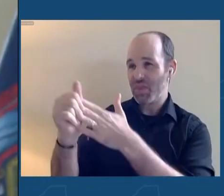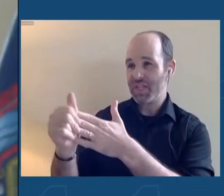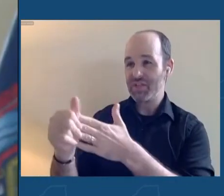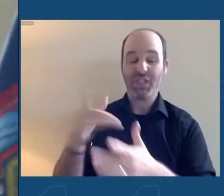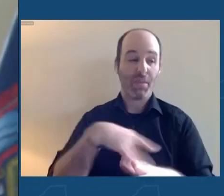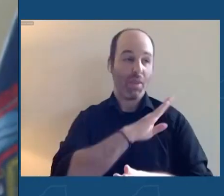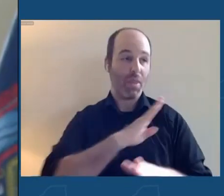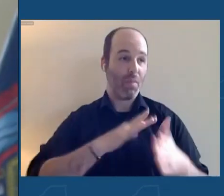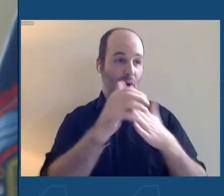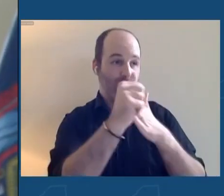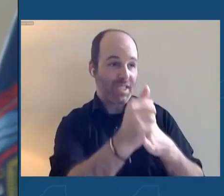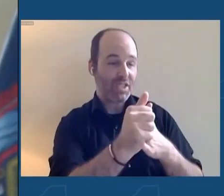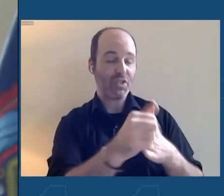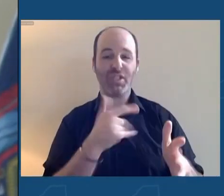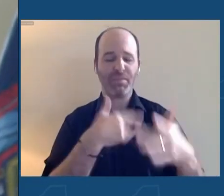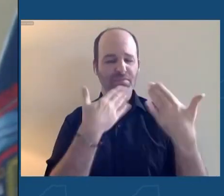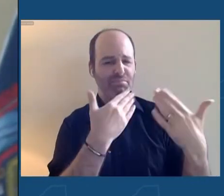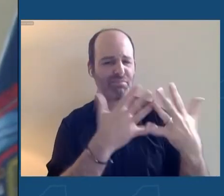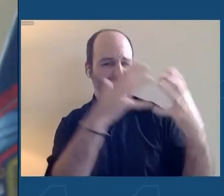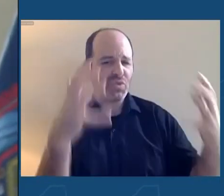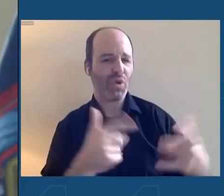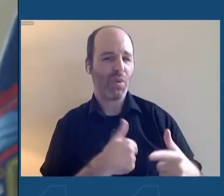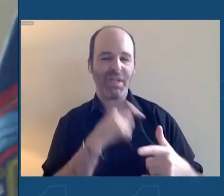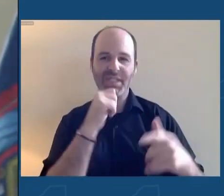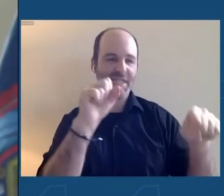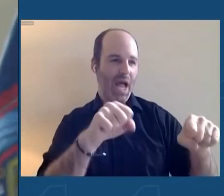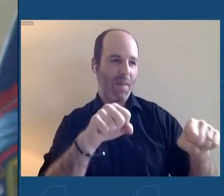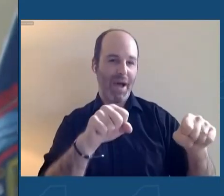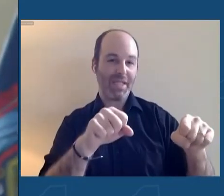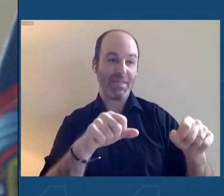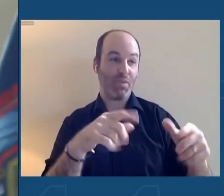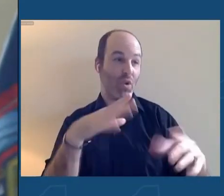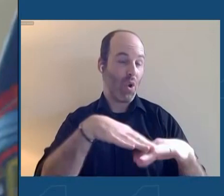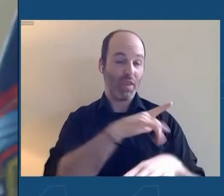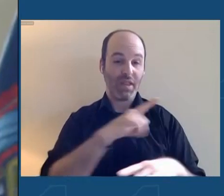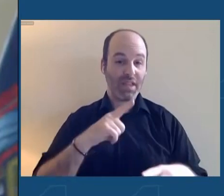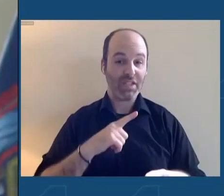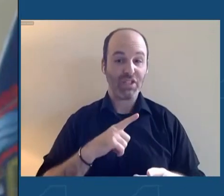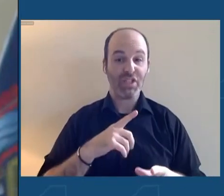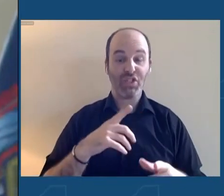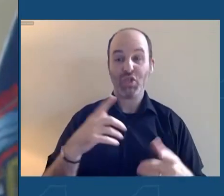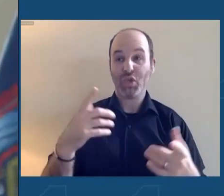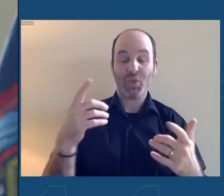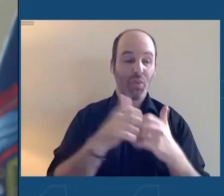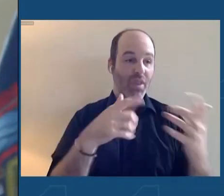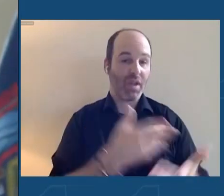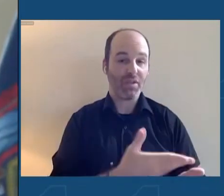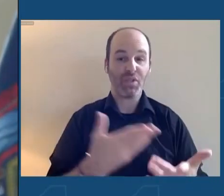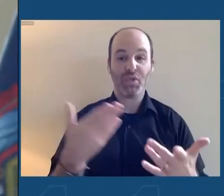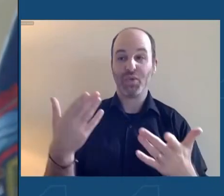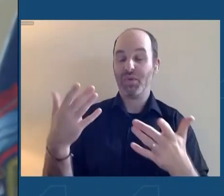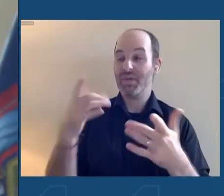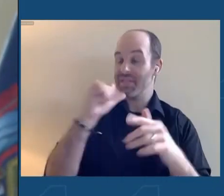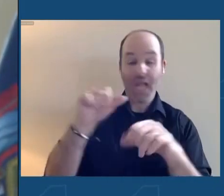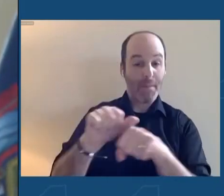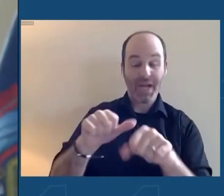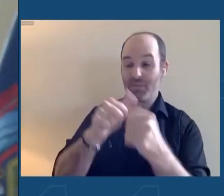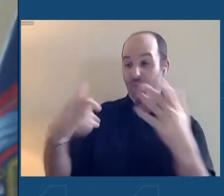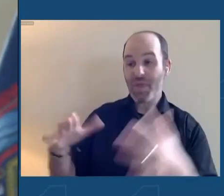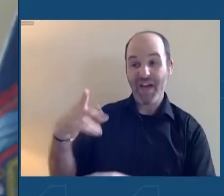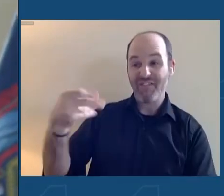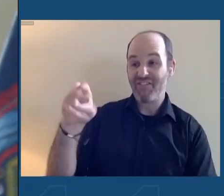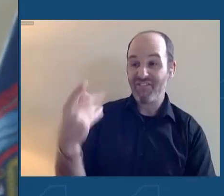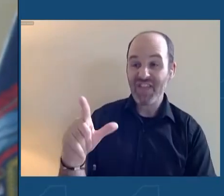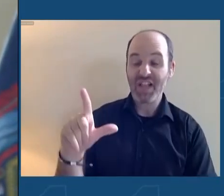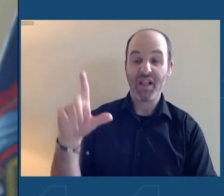leadership, thank you so much. It's not possible in the legislature, but it's not possible, too, without Phil Calderone and his team.